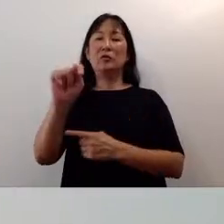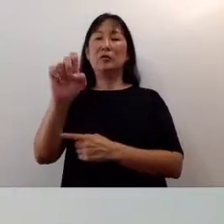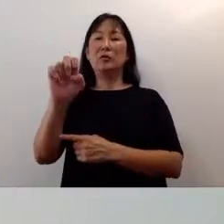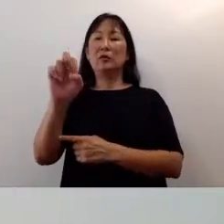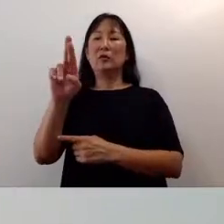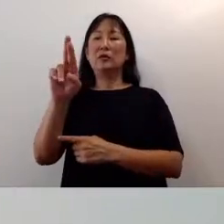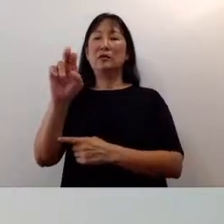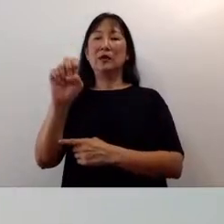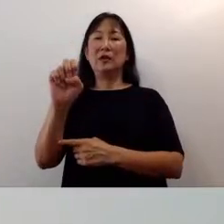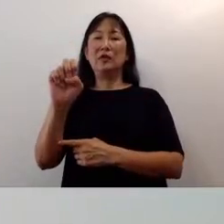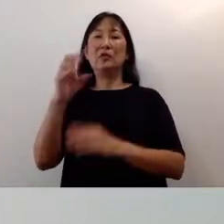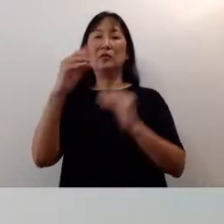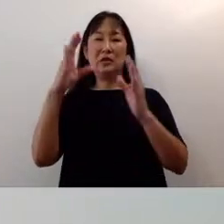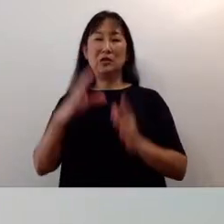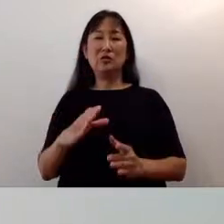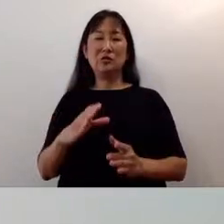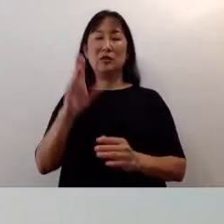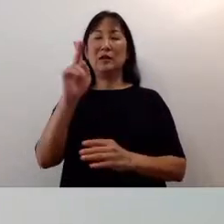your